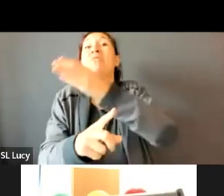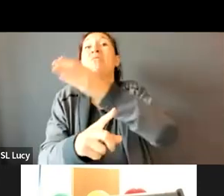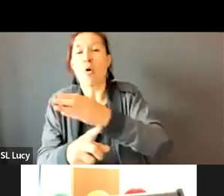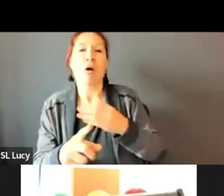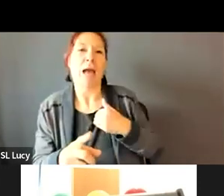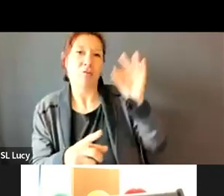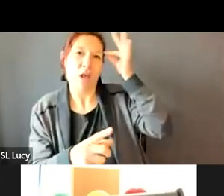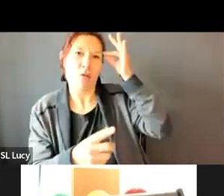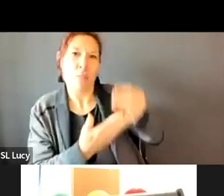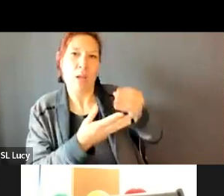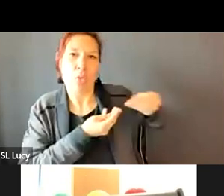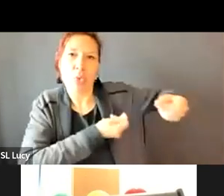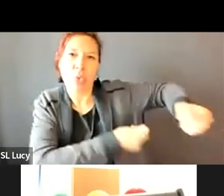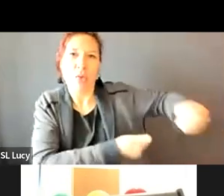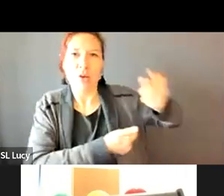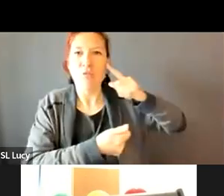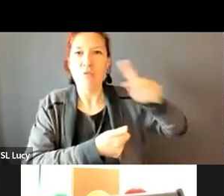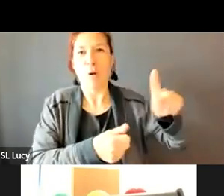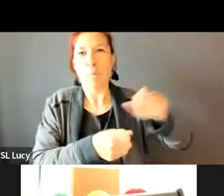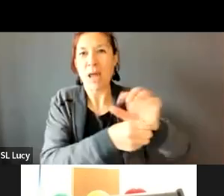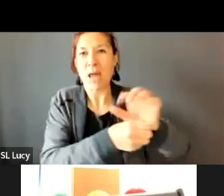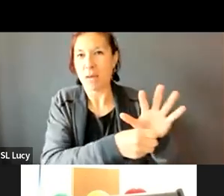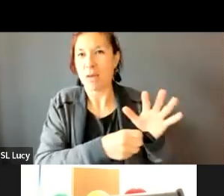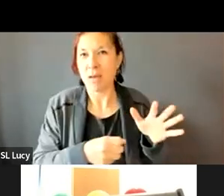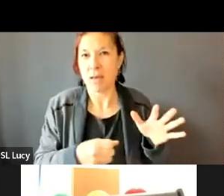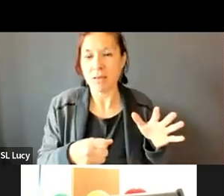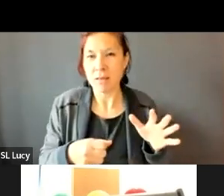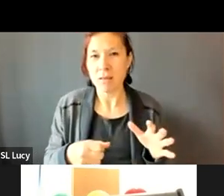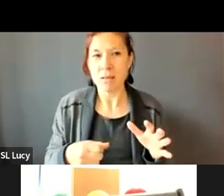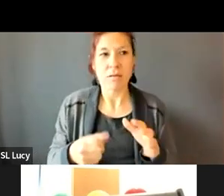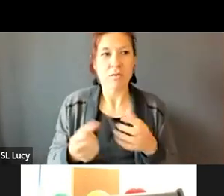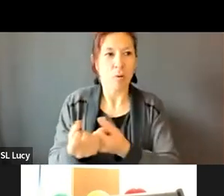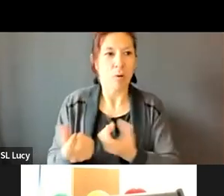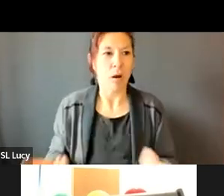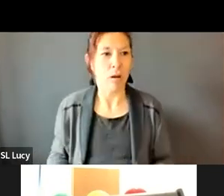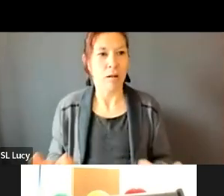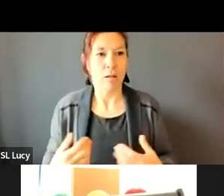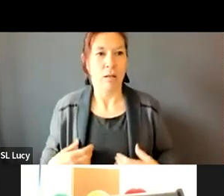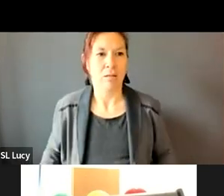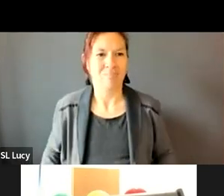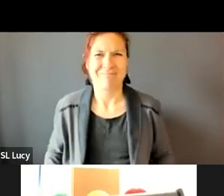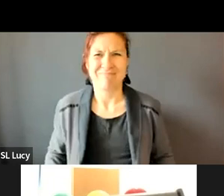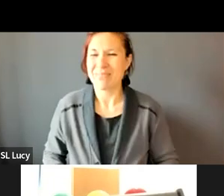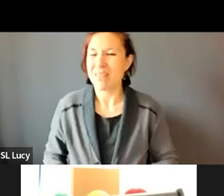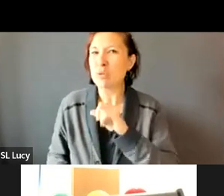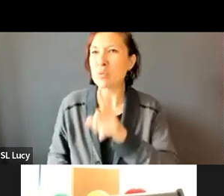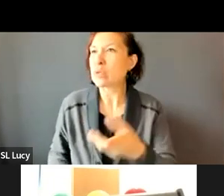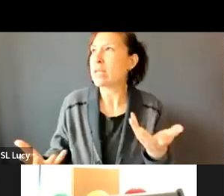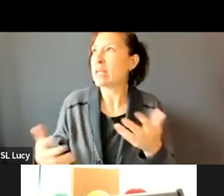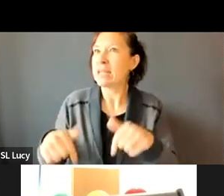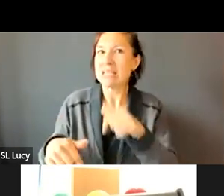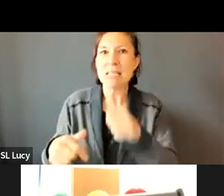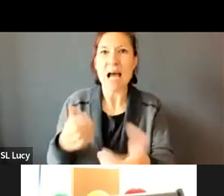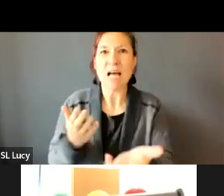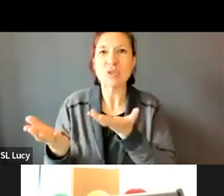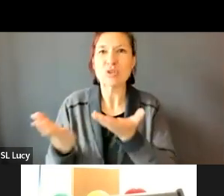problem that as I sort of referenced in the beginning was not in service of kids but really about adults not